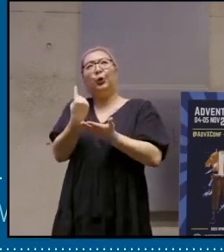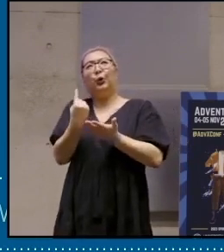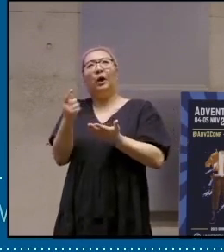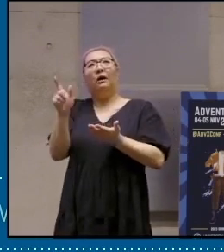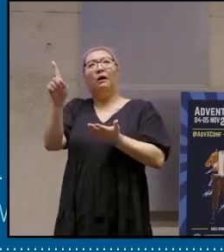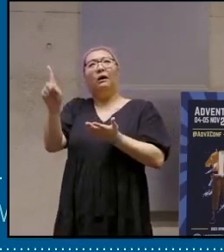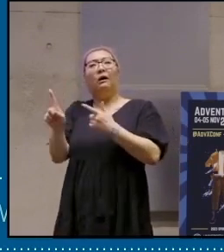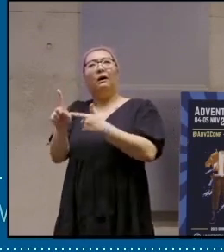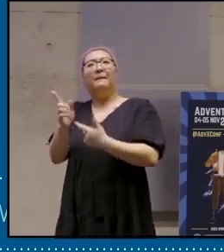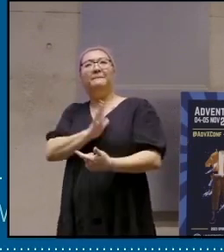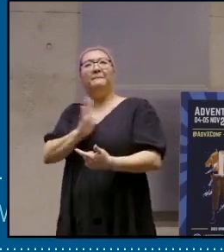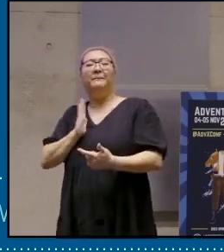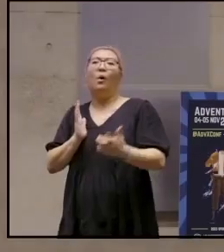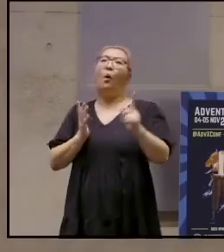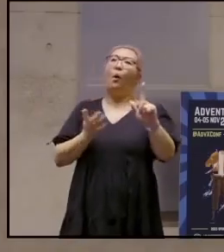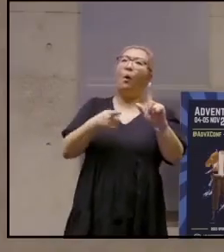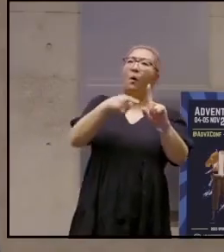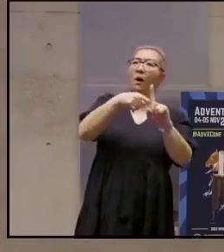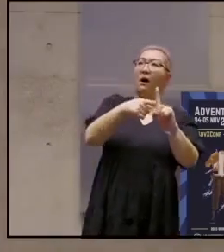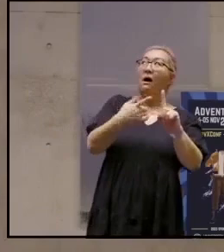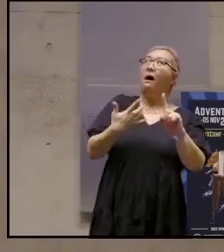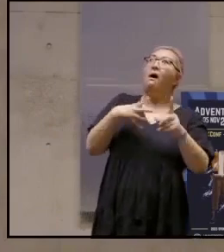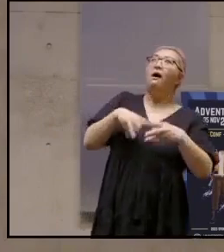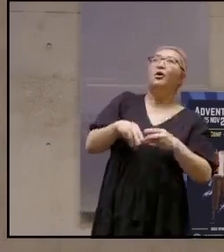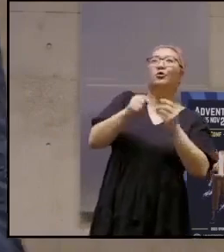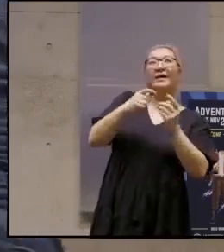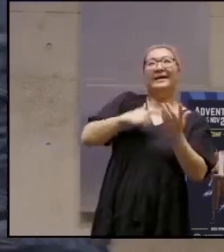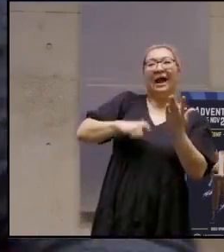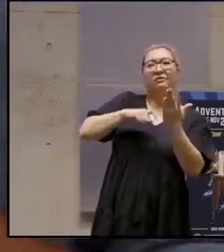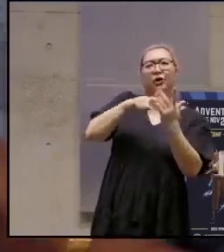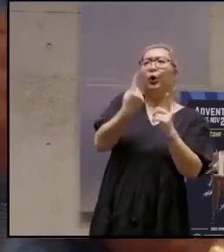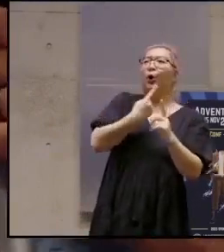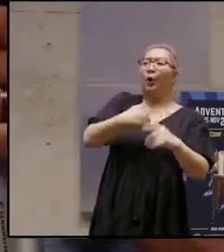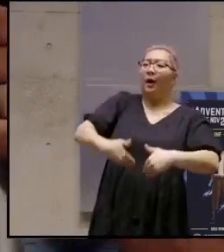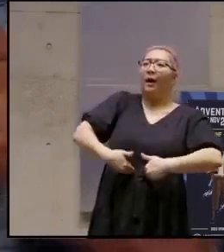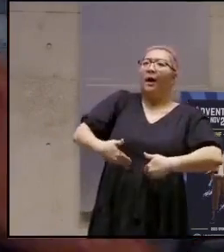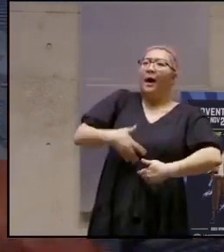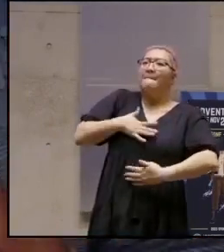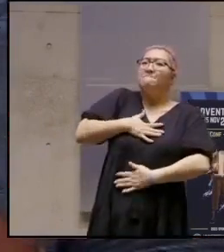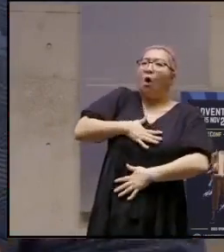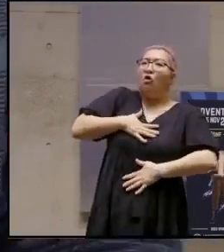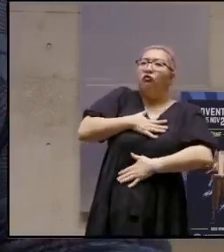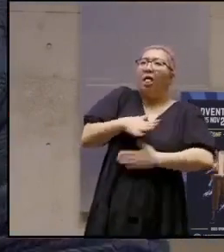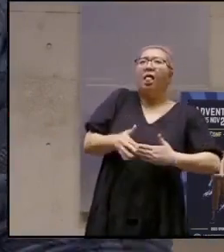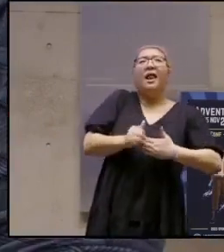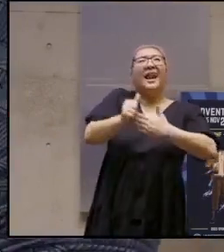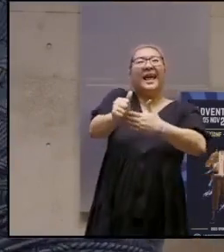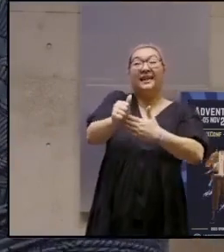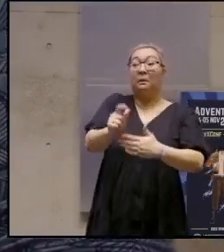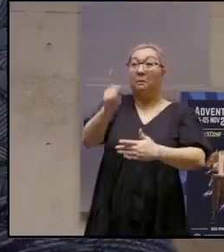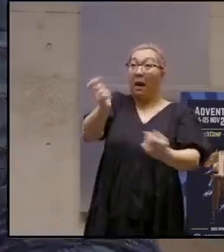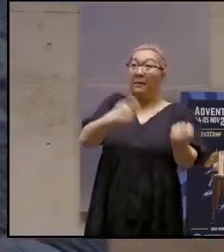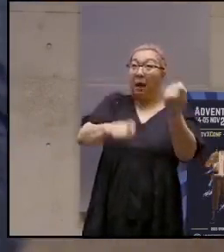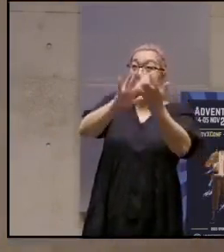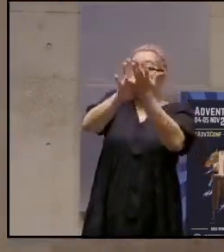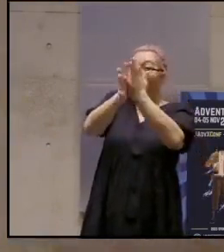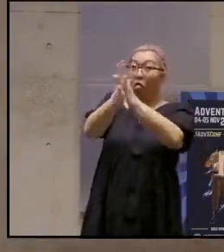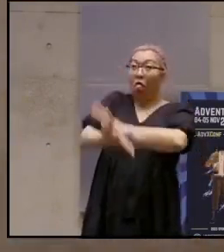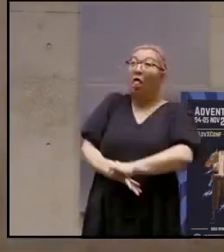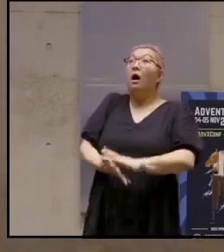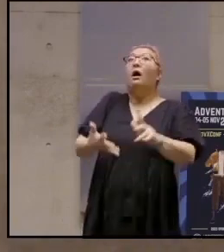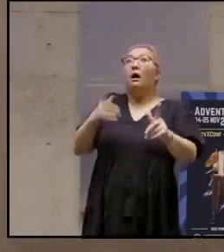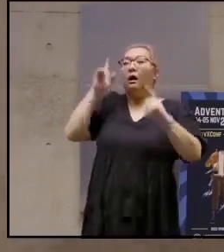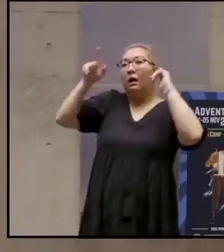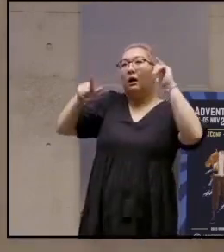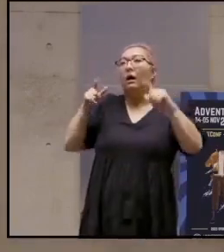who is nominally the moral leader, like Hidalgo, and that character ends up wielding power that they can perhaps barely control. You might have another